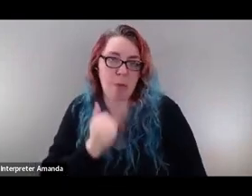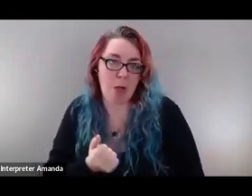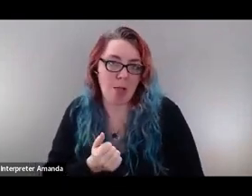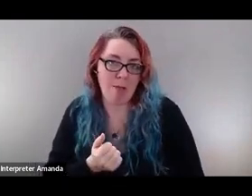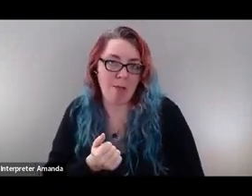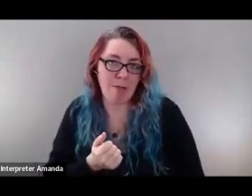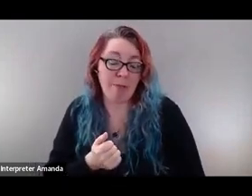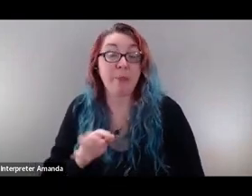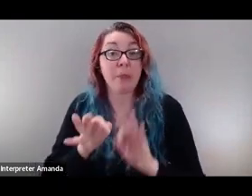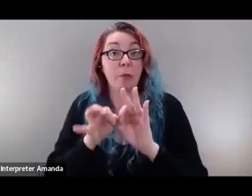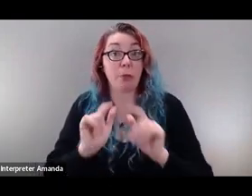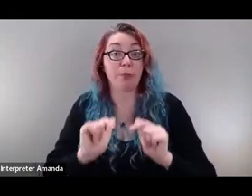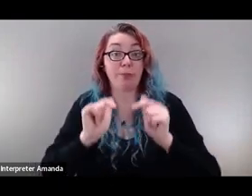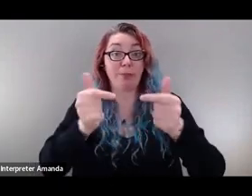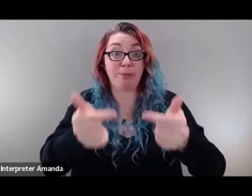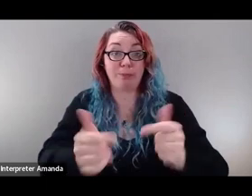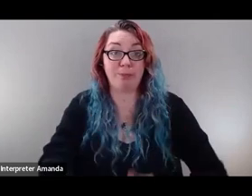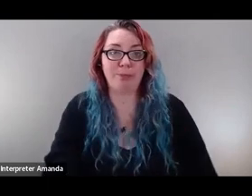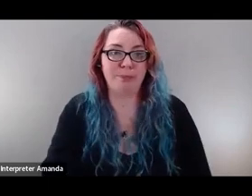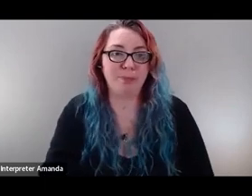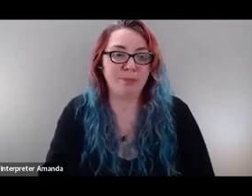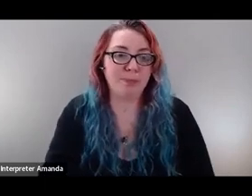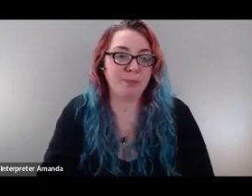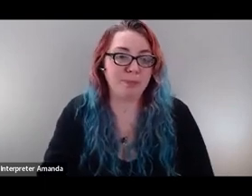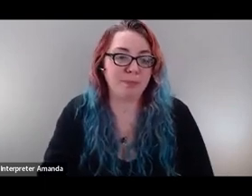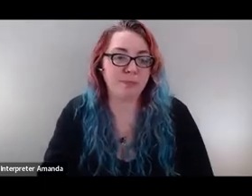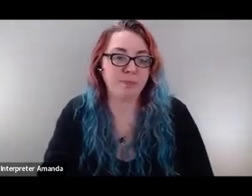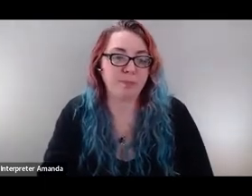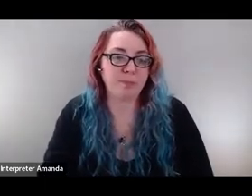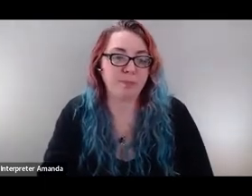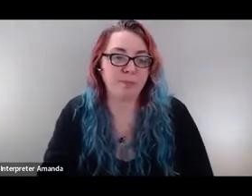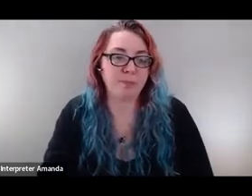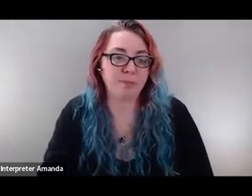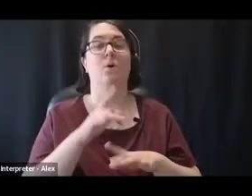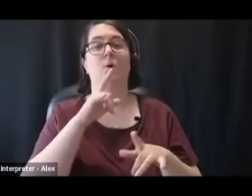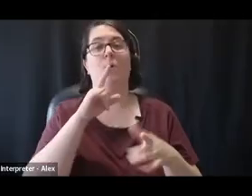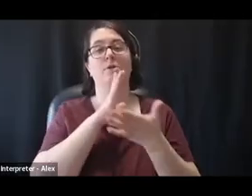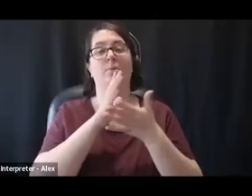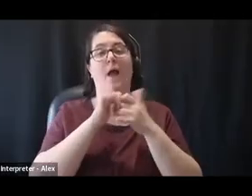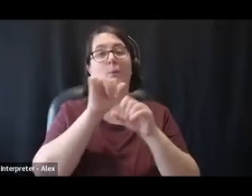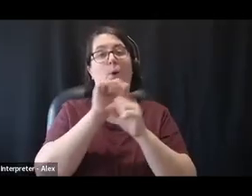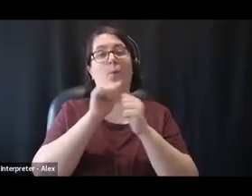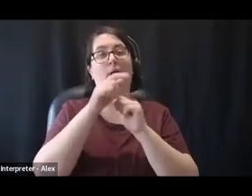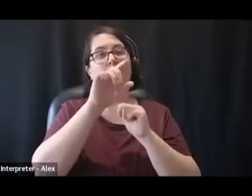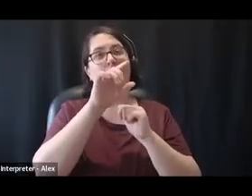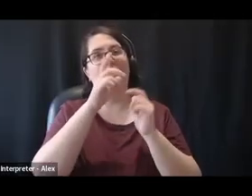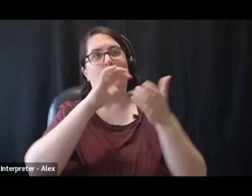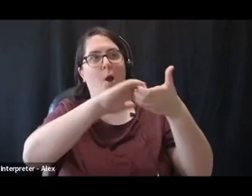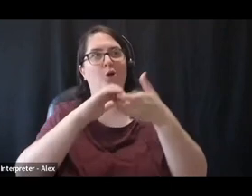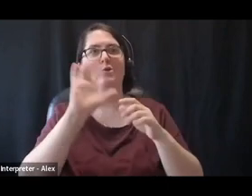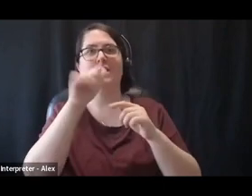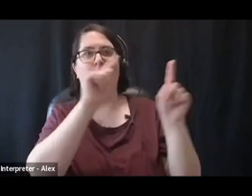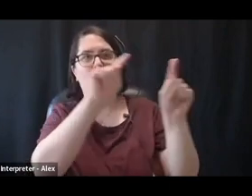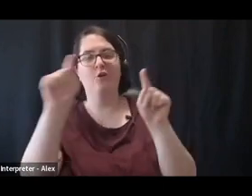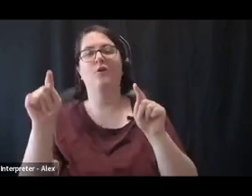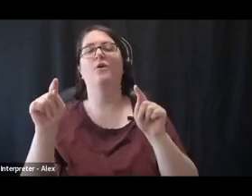you have a question about, like, how we worked with partners or other other folks. And I think, so there was a way we